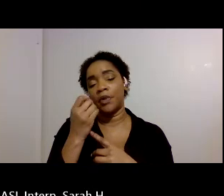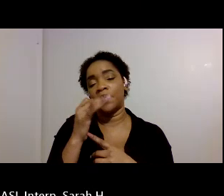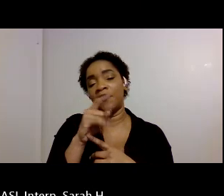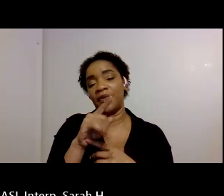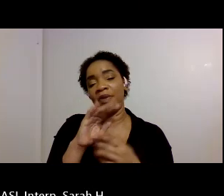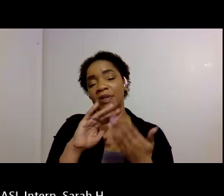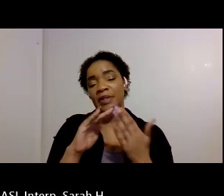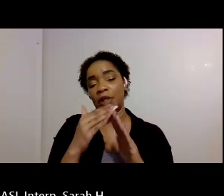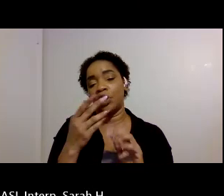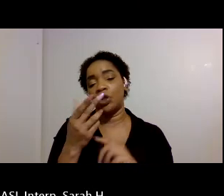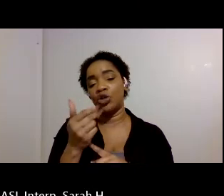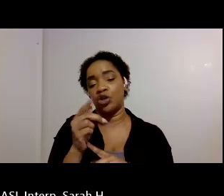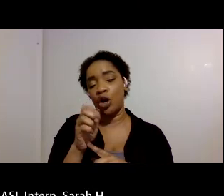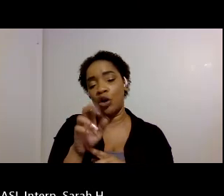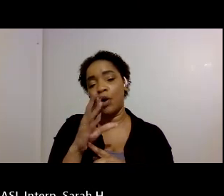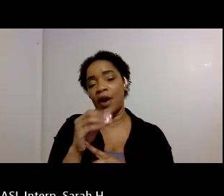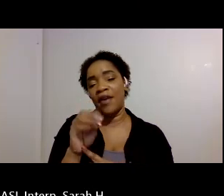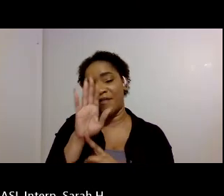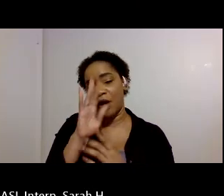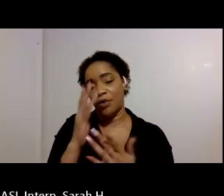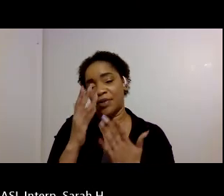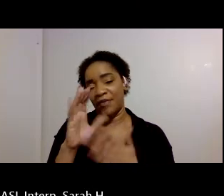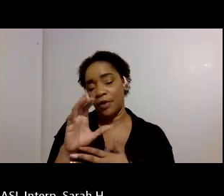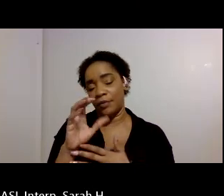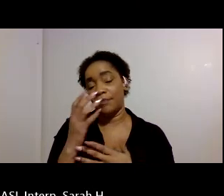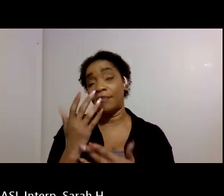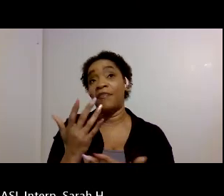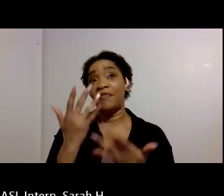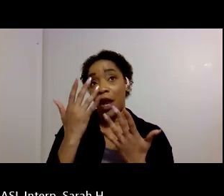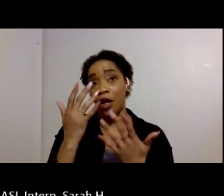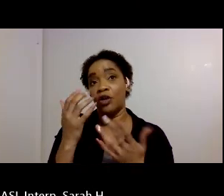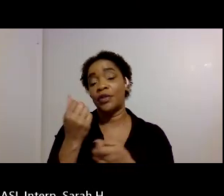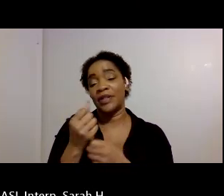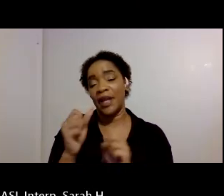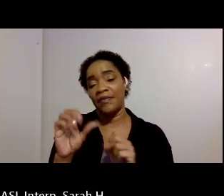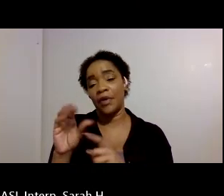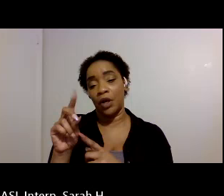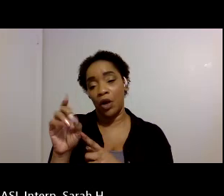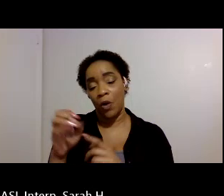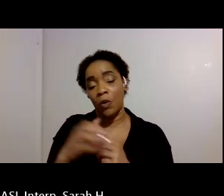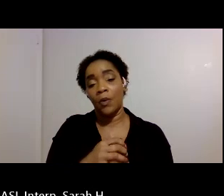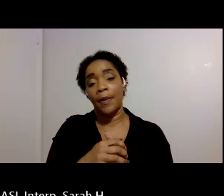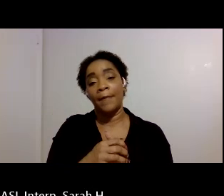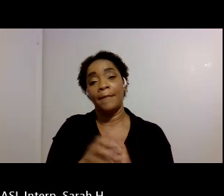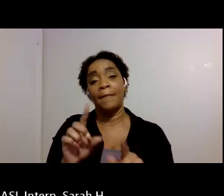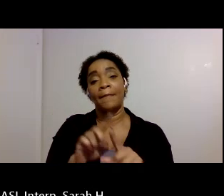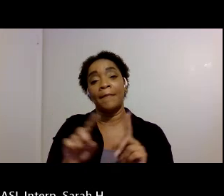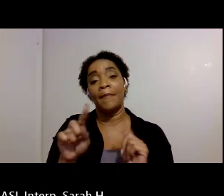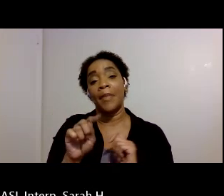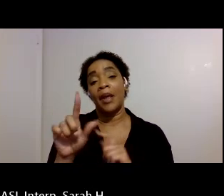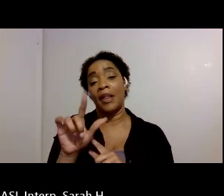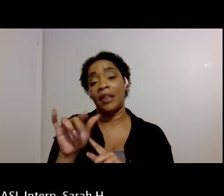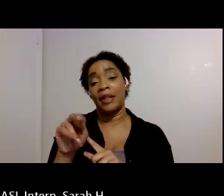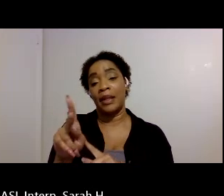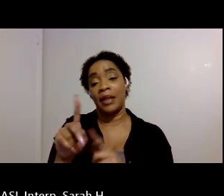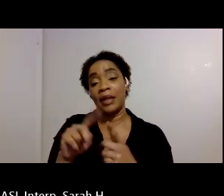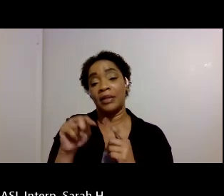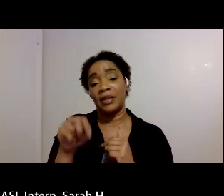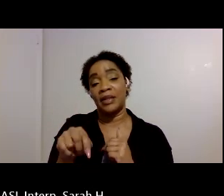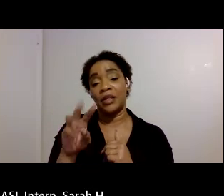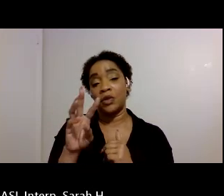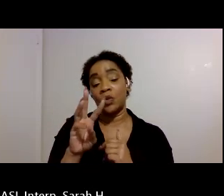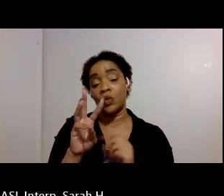charter. But this link, the link to this webinar will be